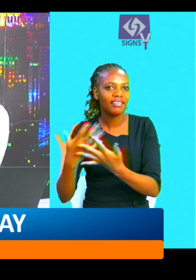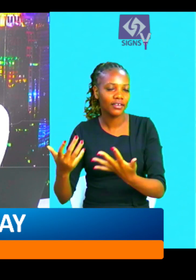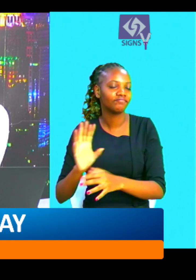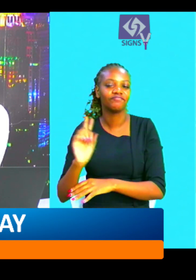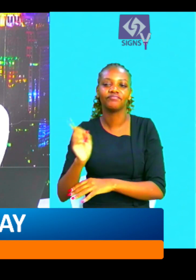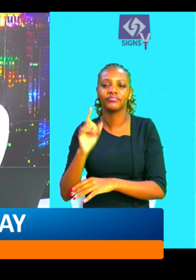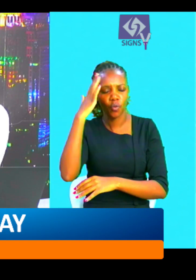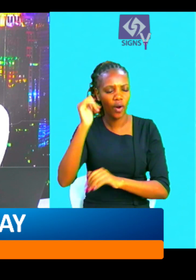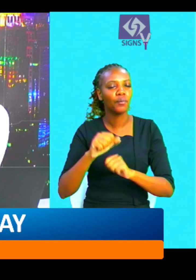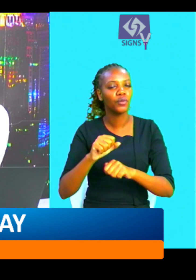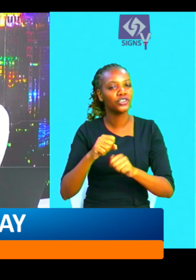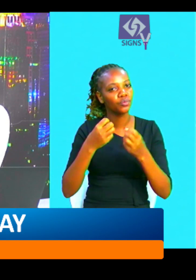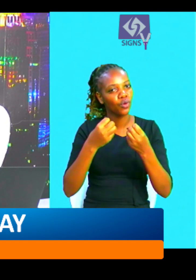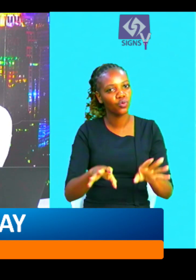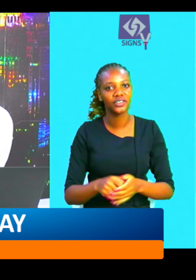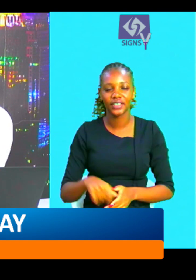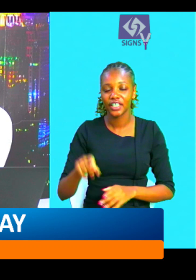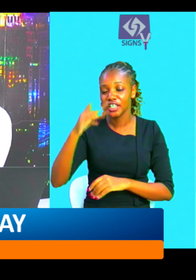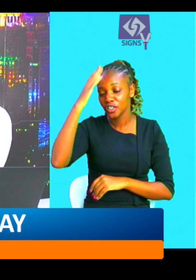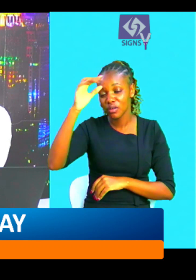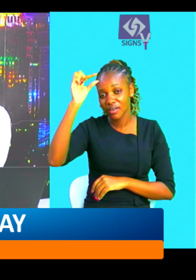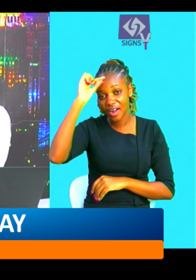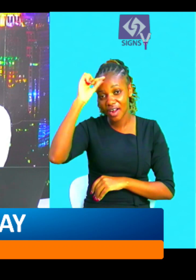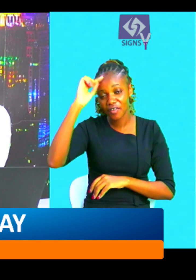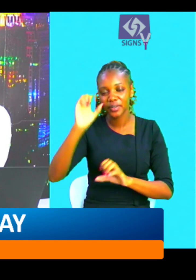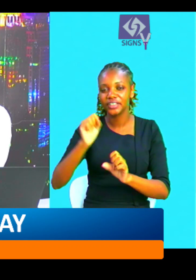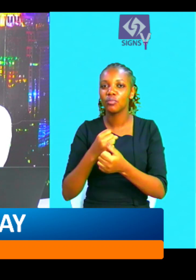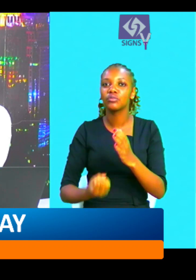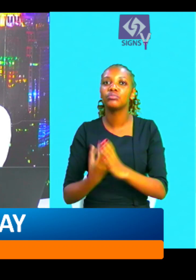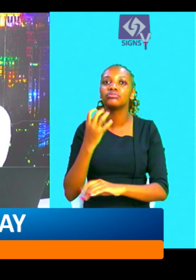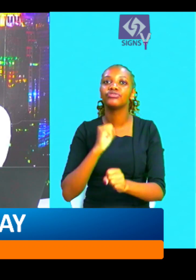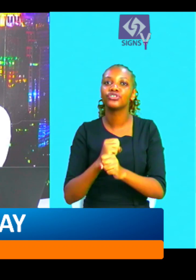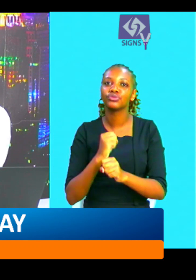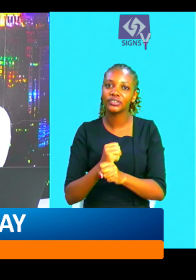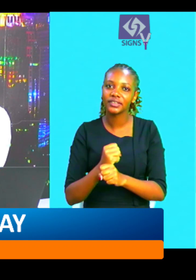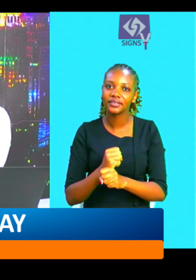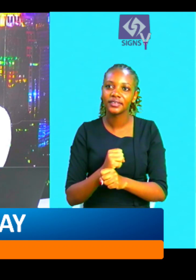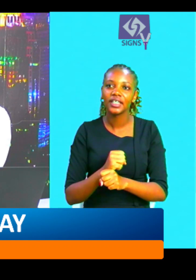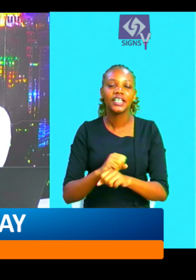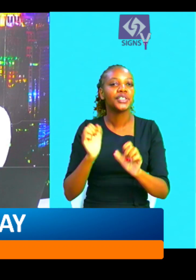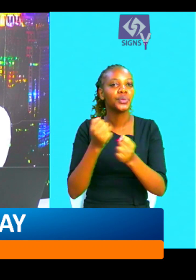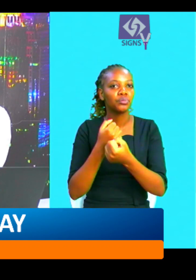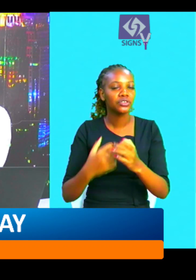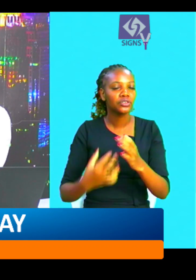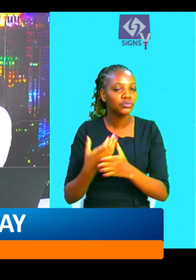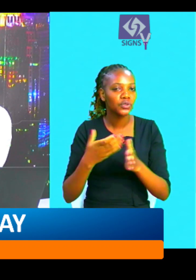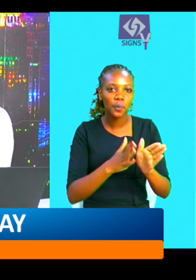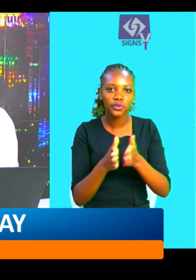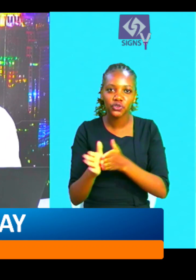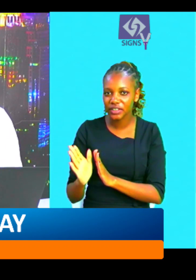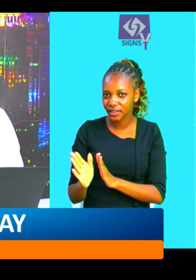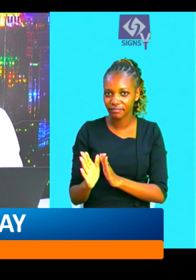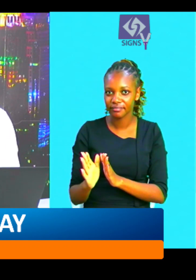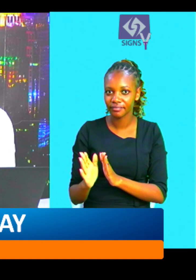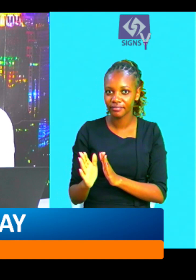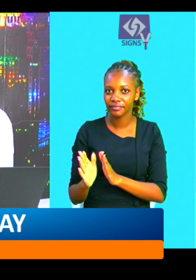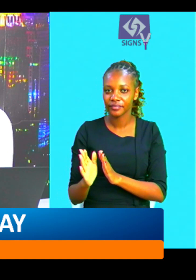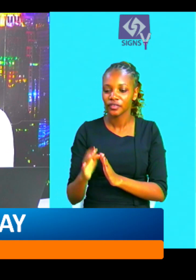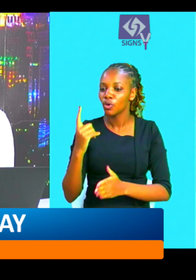in politics, you have to give so that you can get. Yes. That is the basic principle. You give so that you can get.